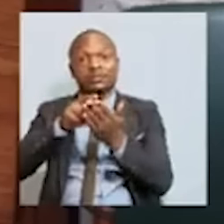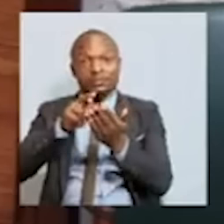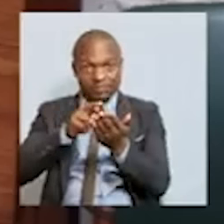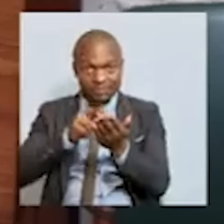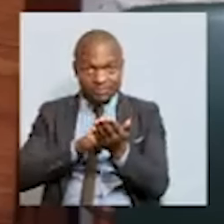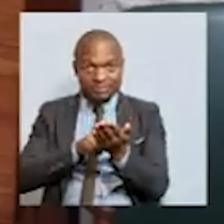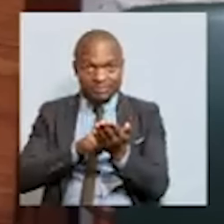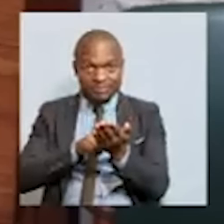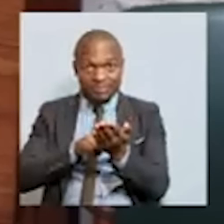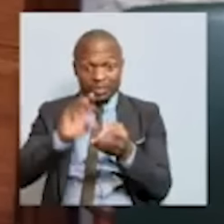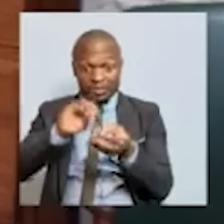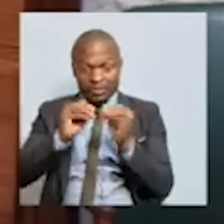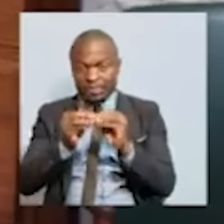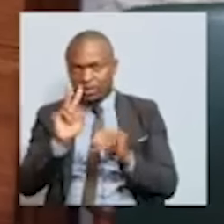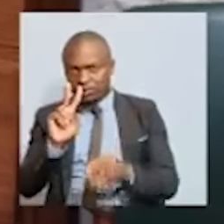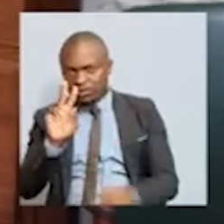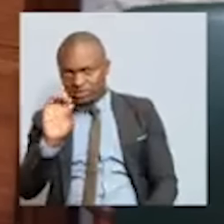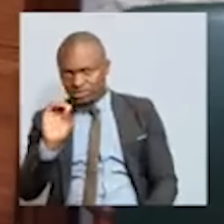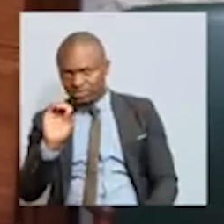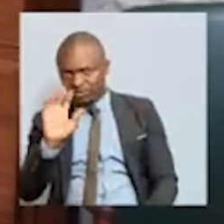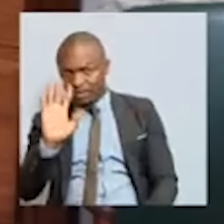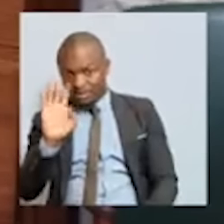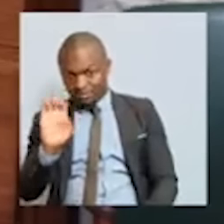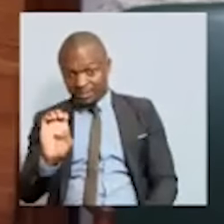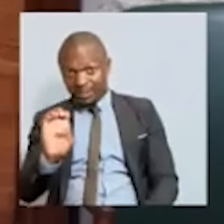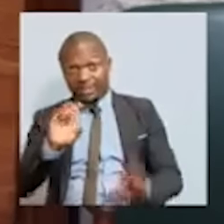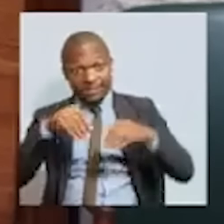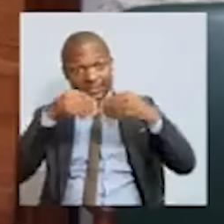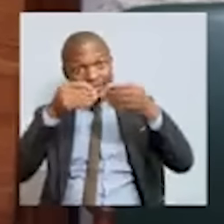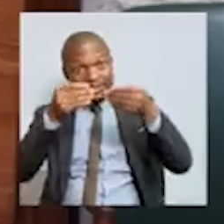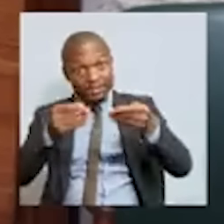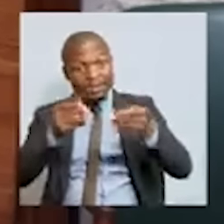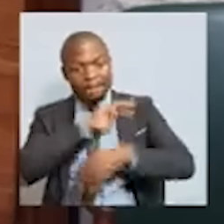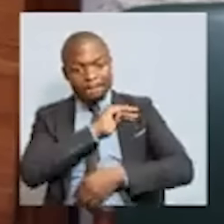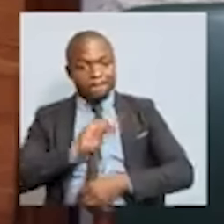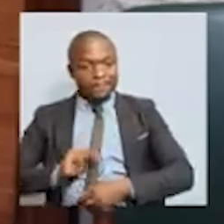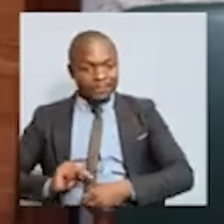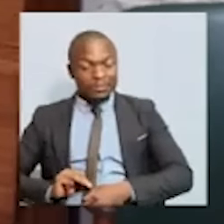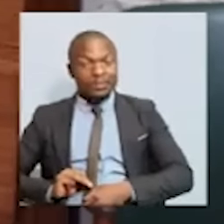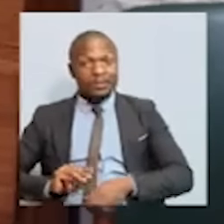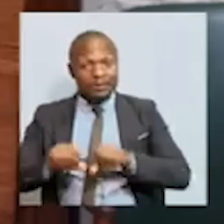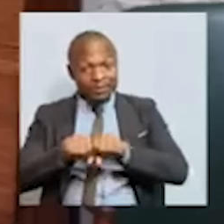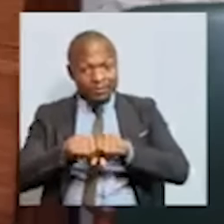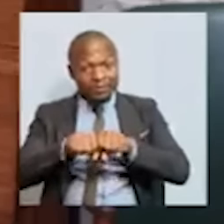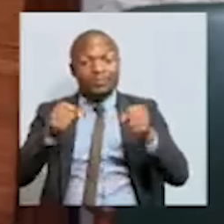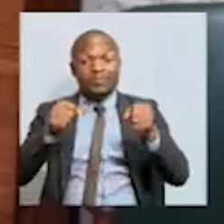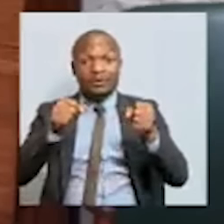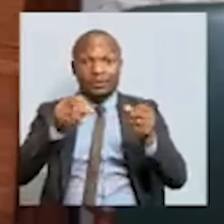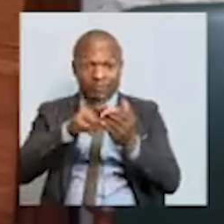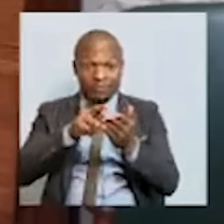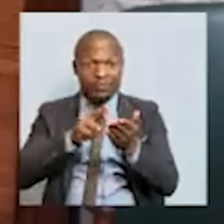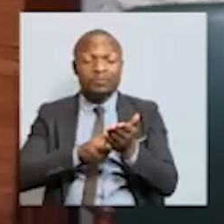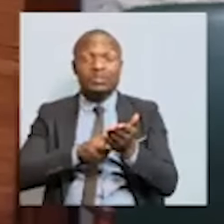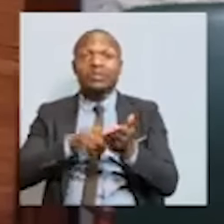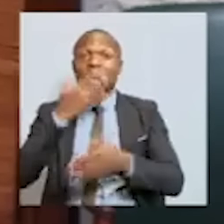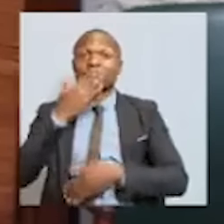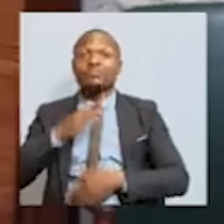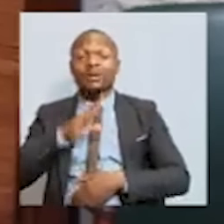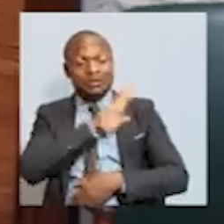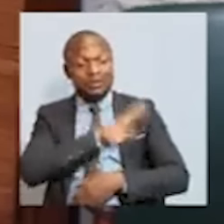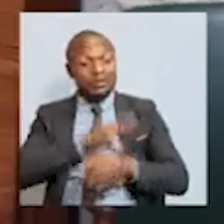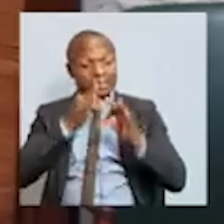Orders number 205E provides that a member commits an act of gross disorderly conduct if